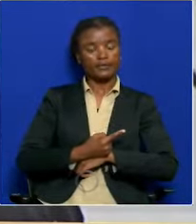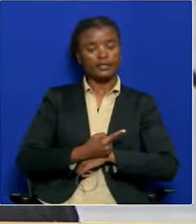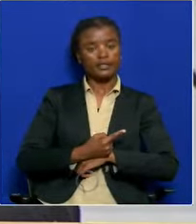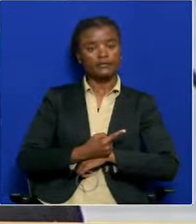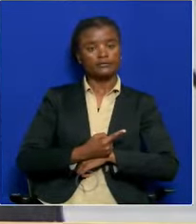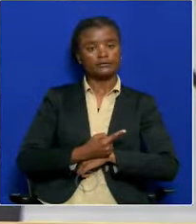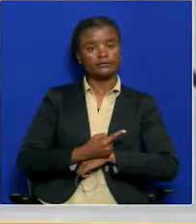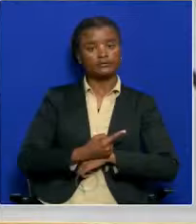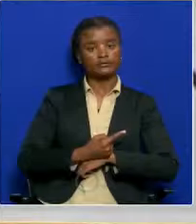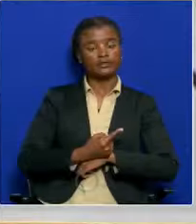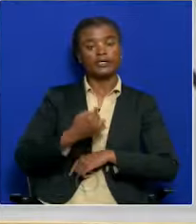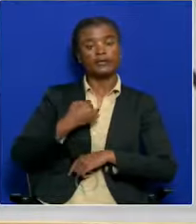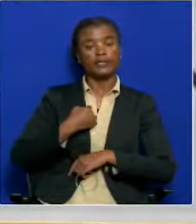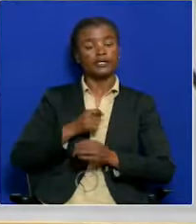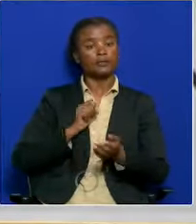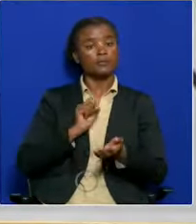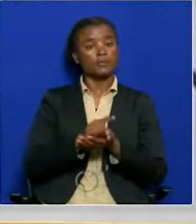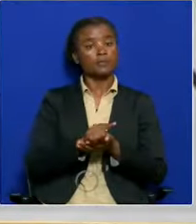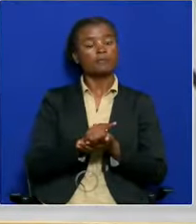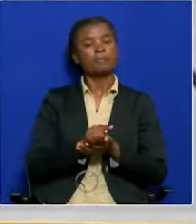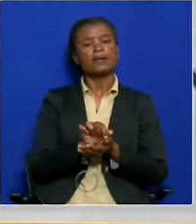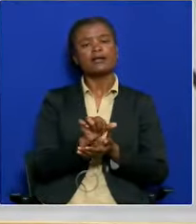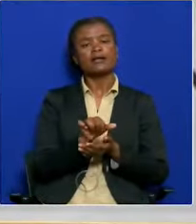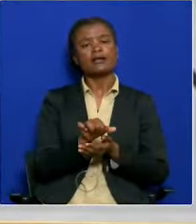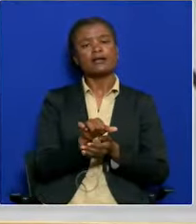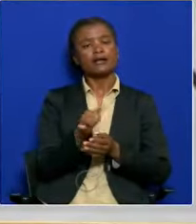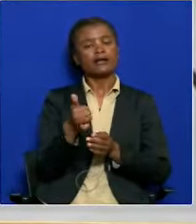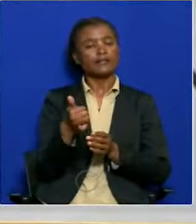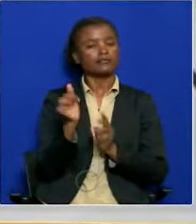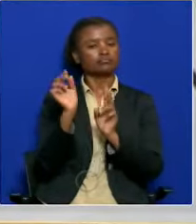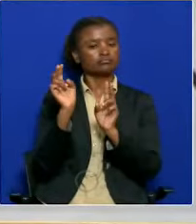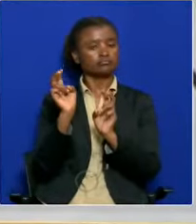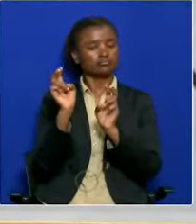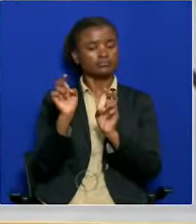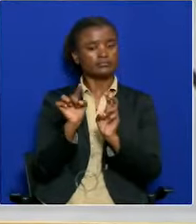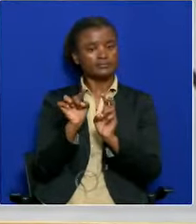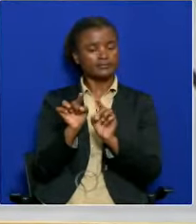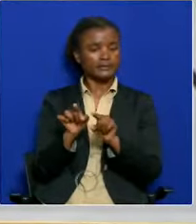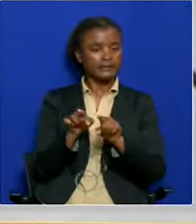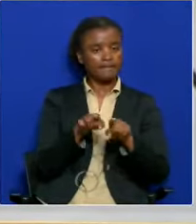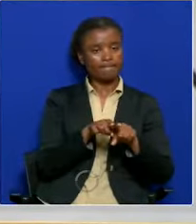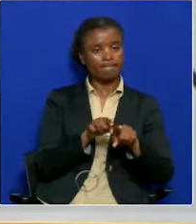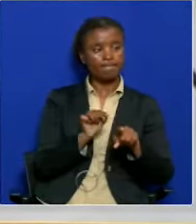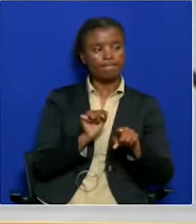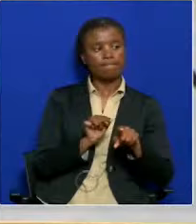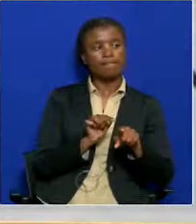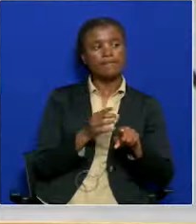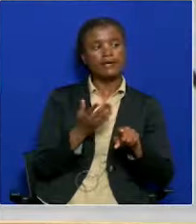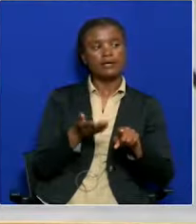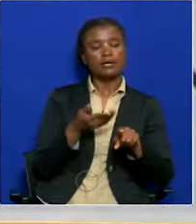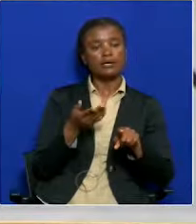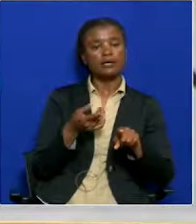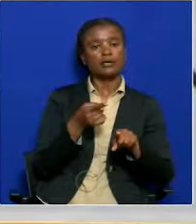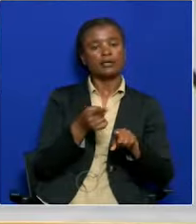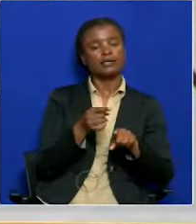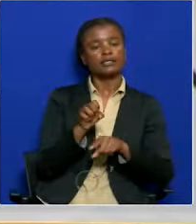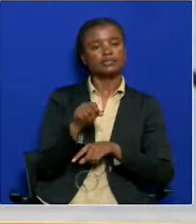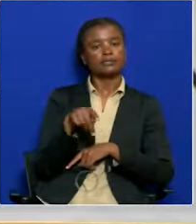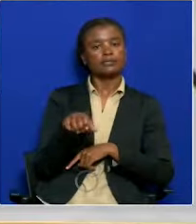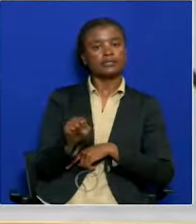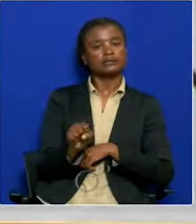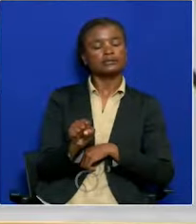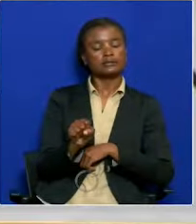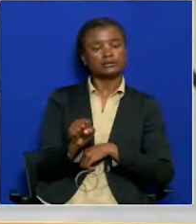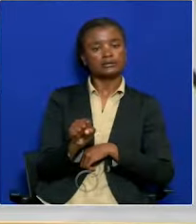forwarded him another one which was adverse towards the subs, which was